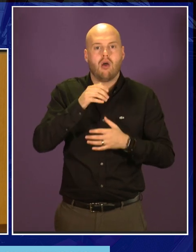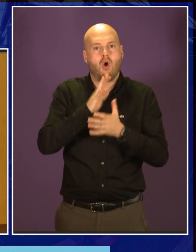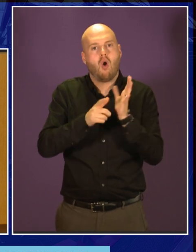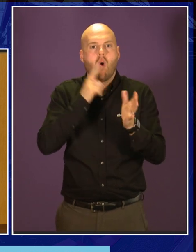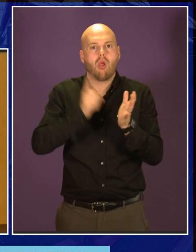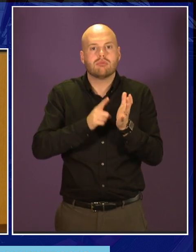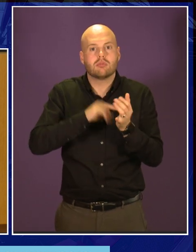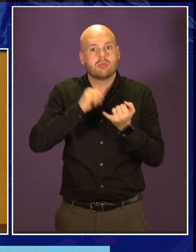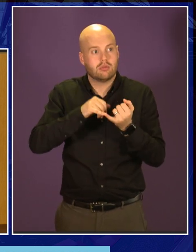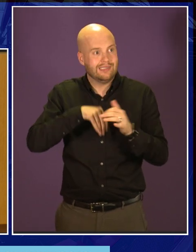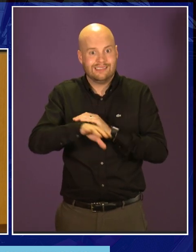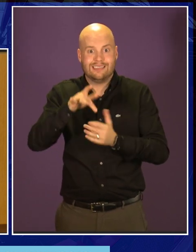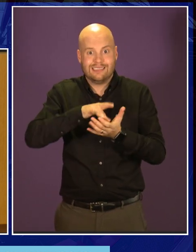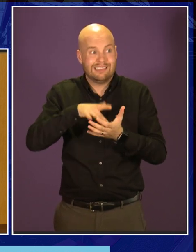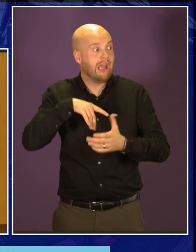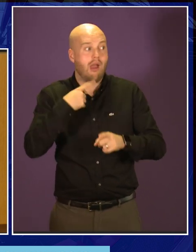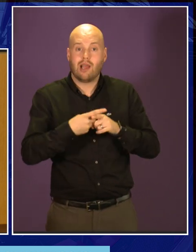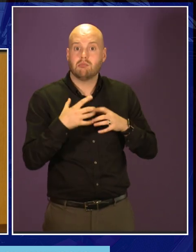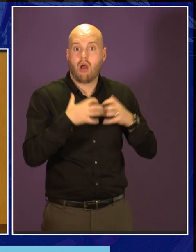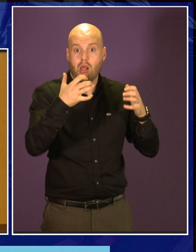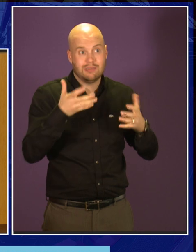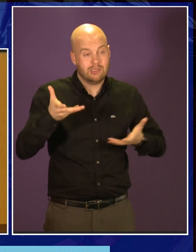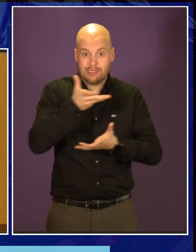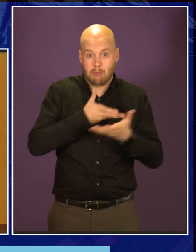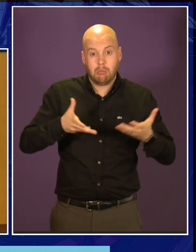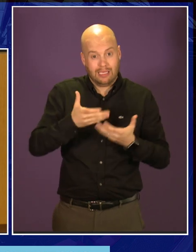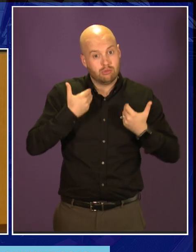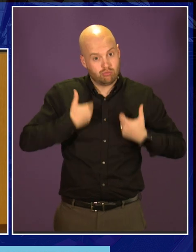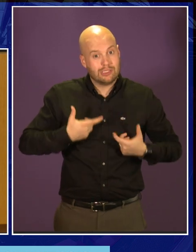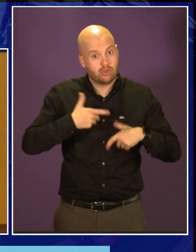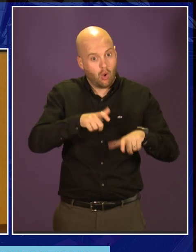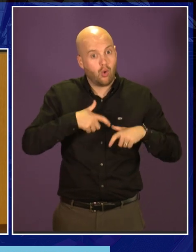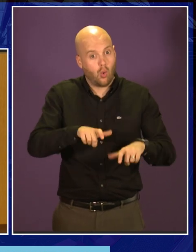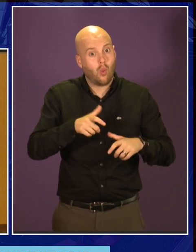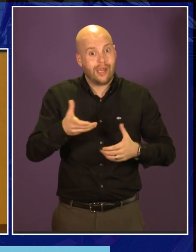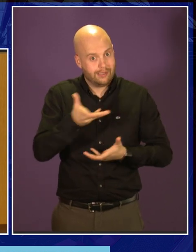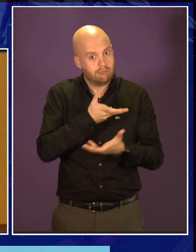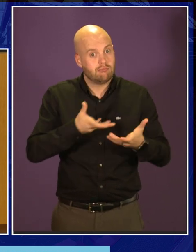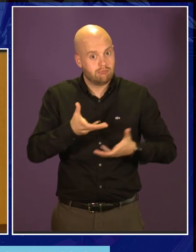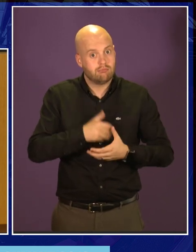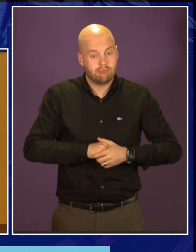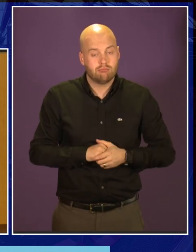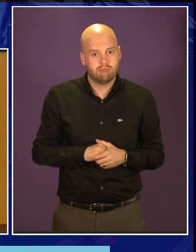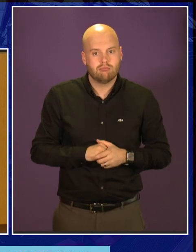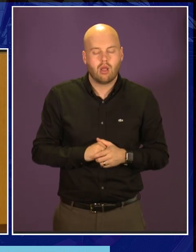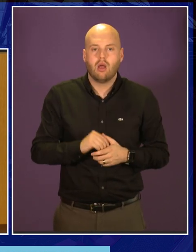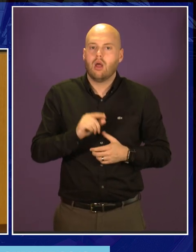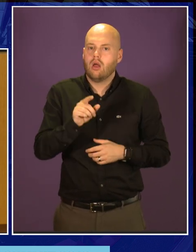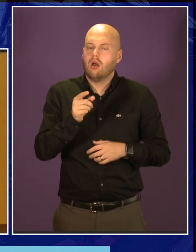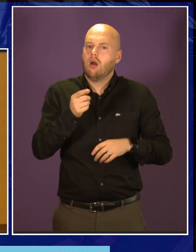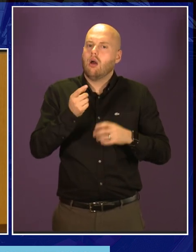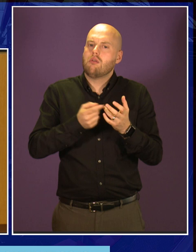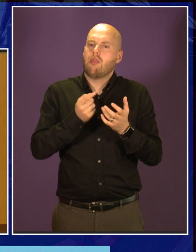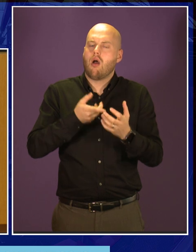few days, and there's no doubt that those debates are fluid and ongoing. Another key discussion point over the past few days has